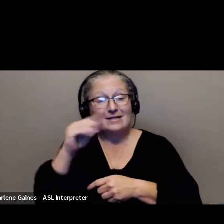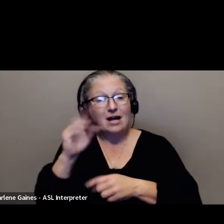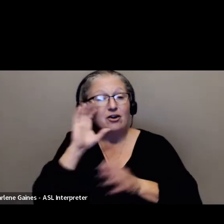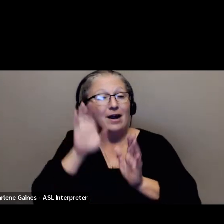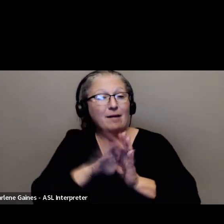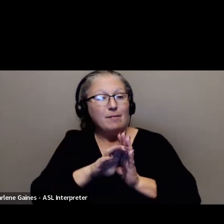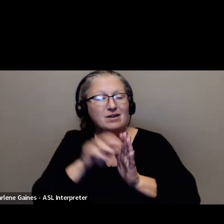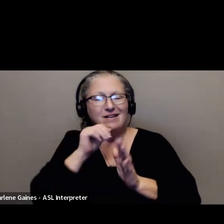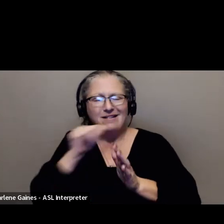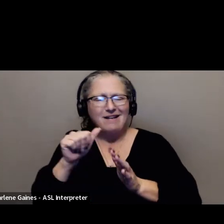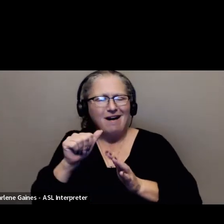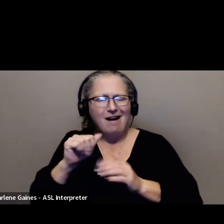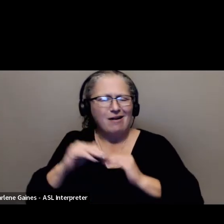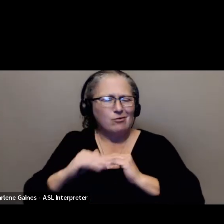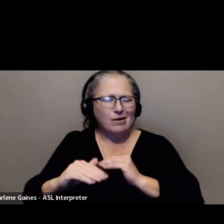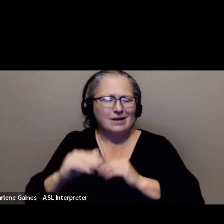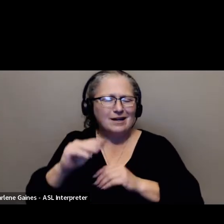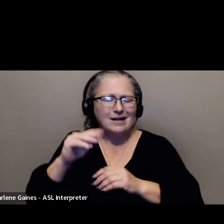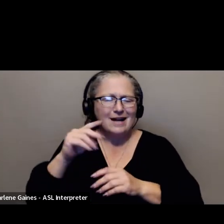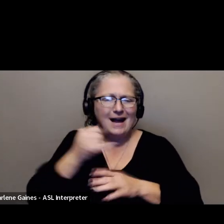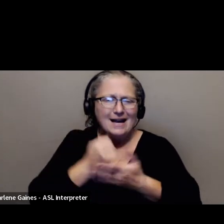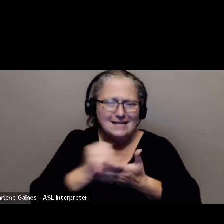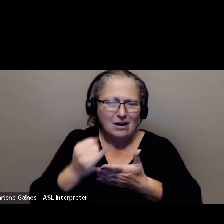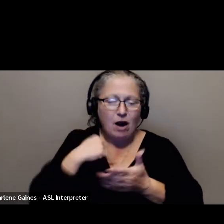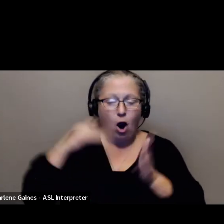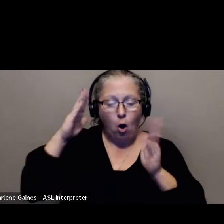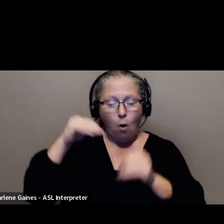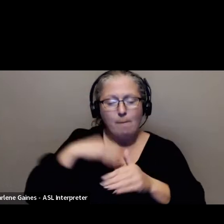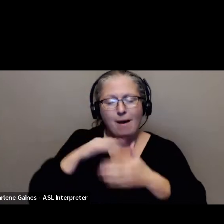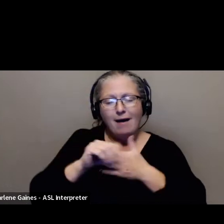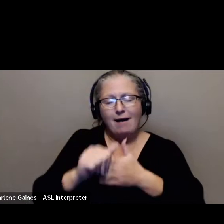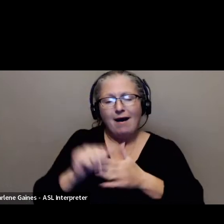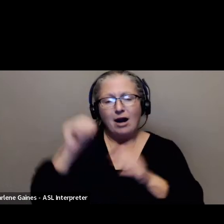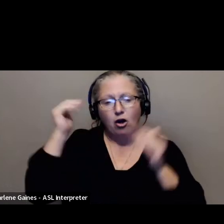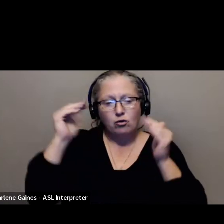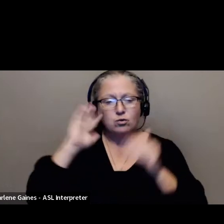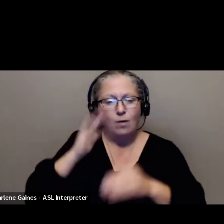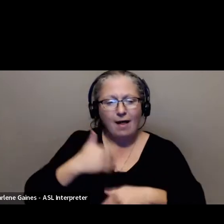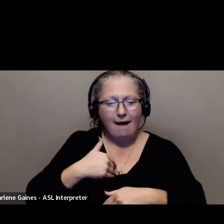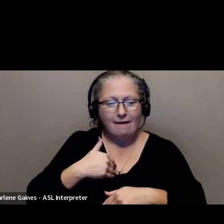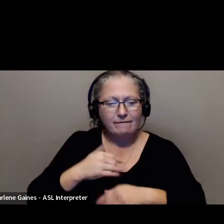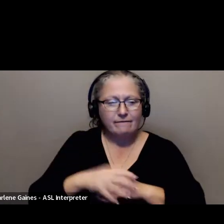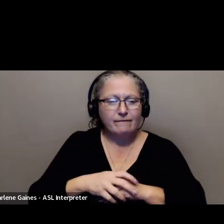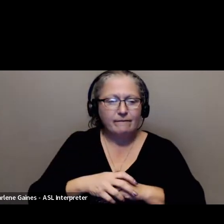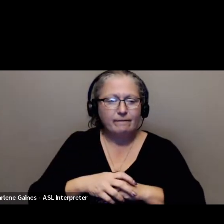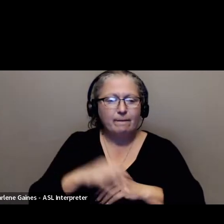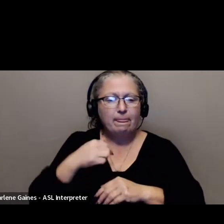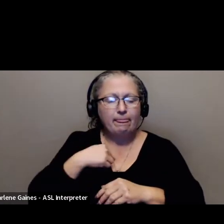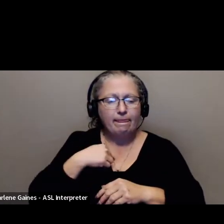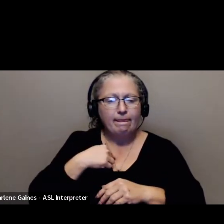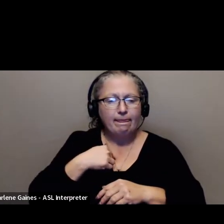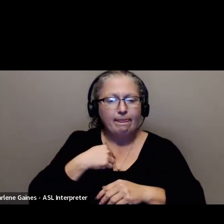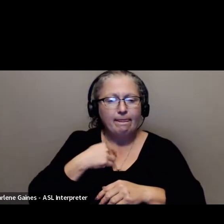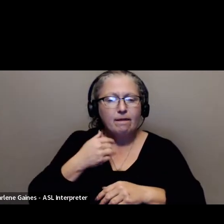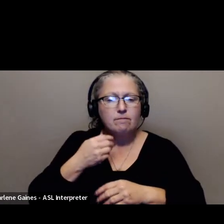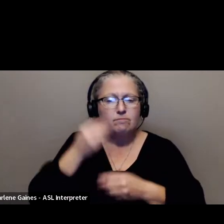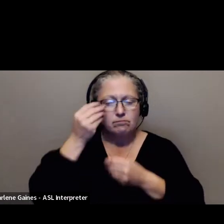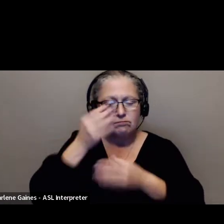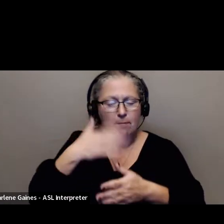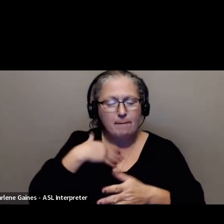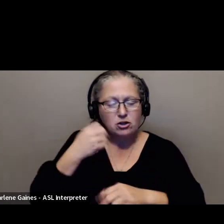in integrity, a trait that I hope my guiding adults would have. I extend my greatest support